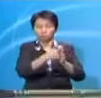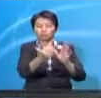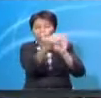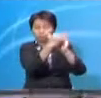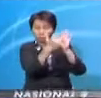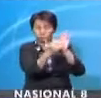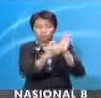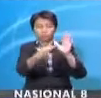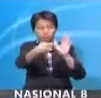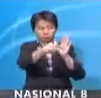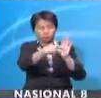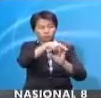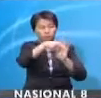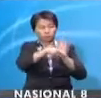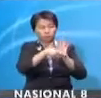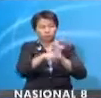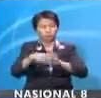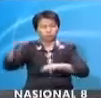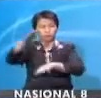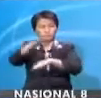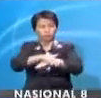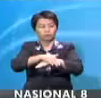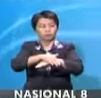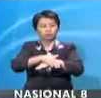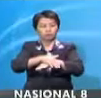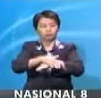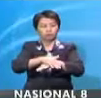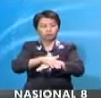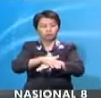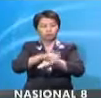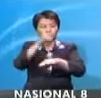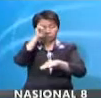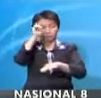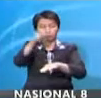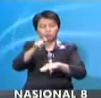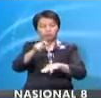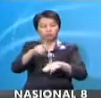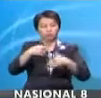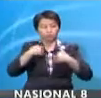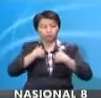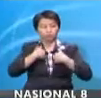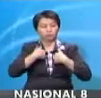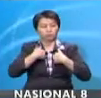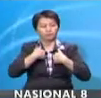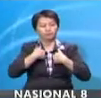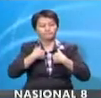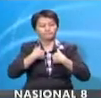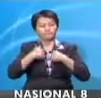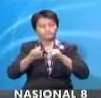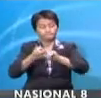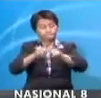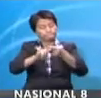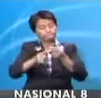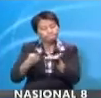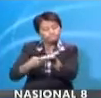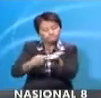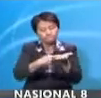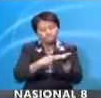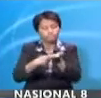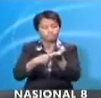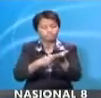are based on disputes should be settled in a very